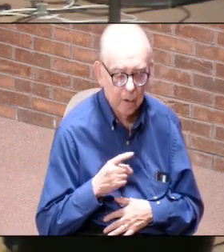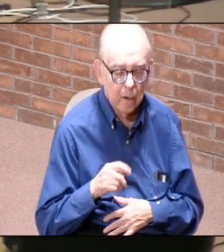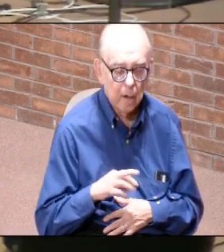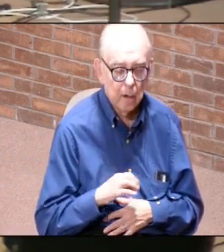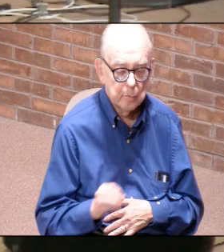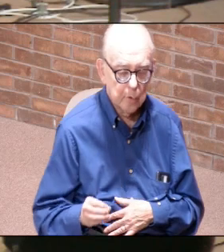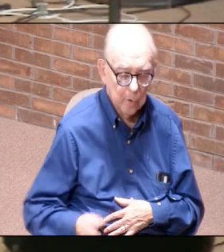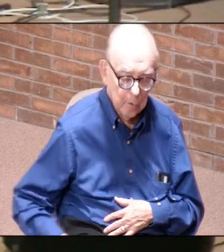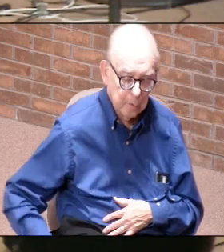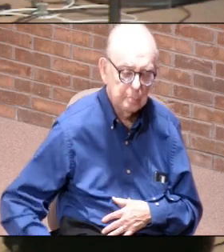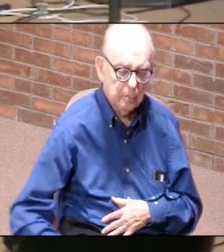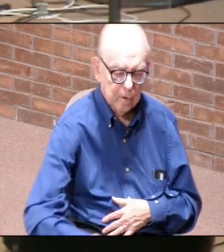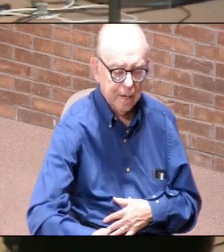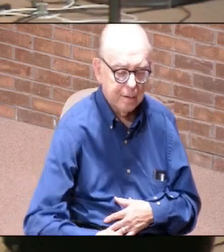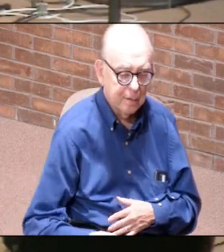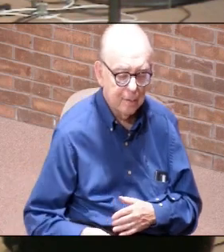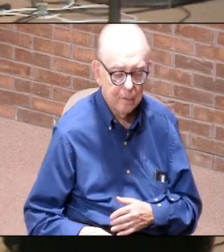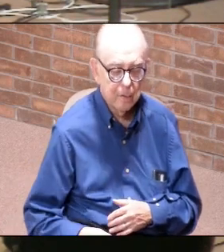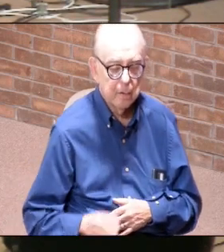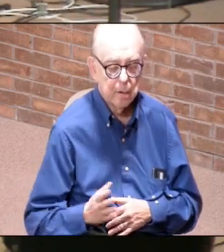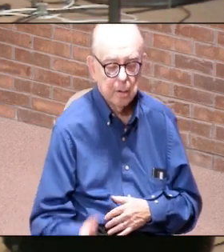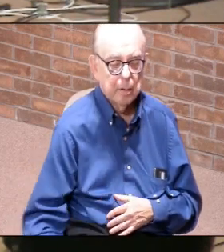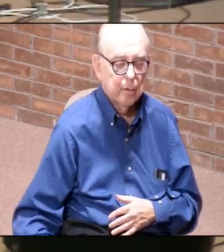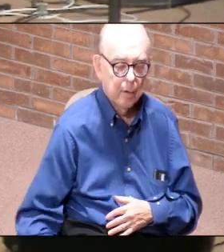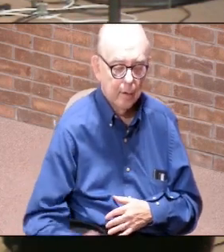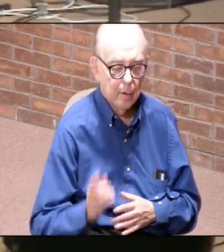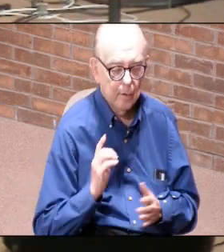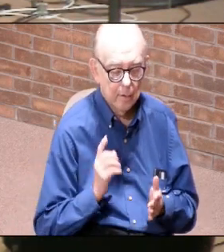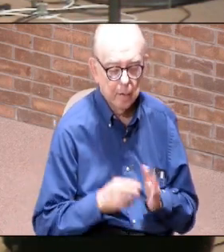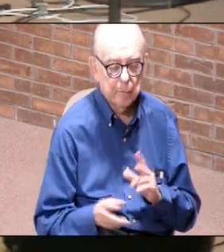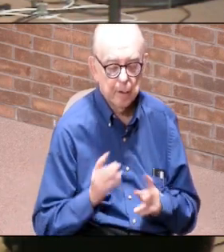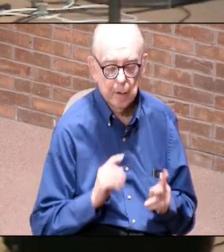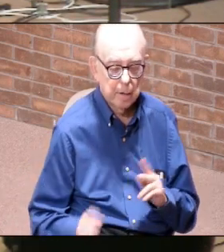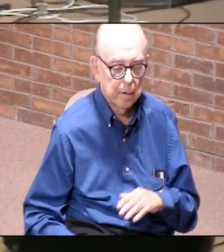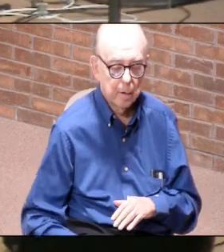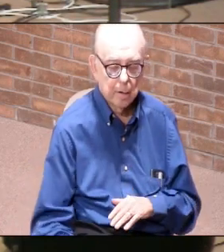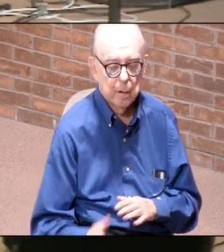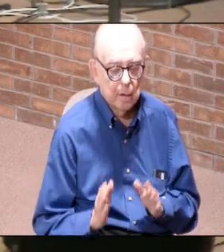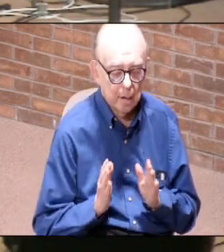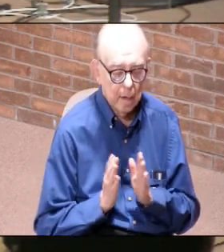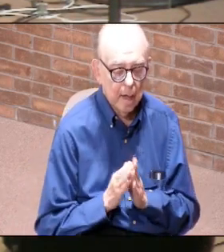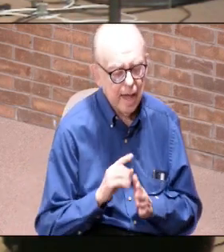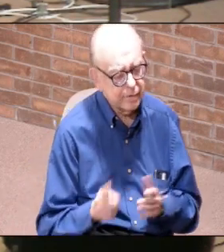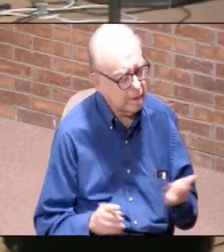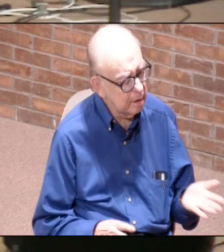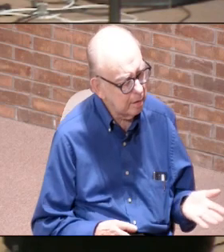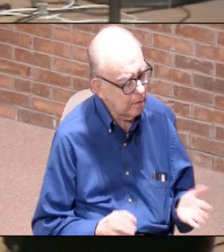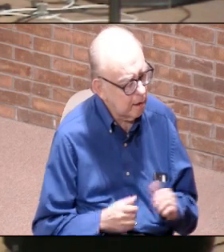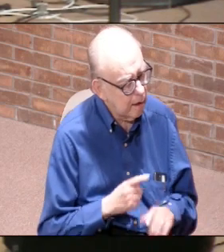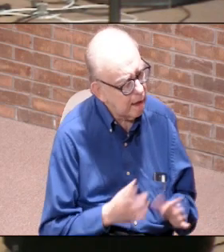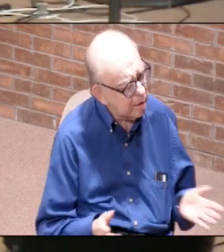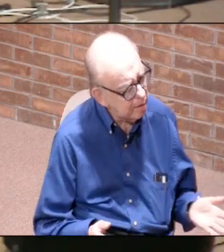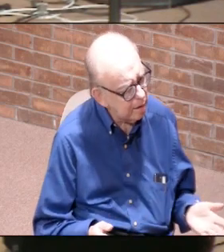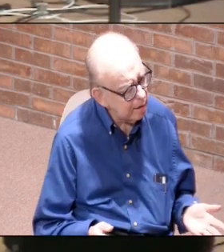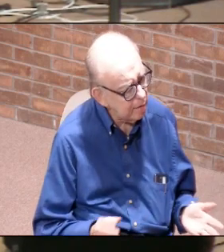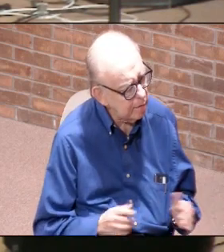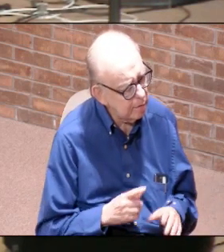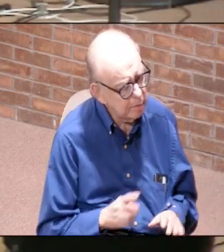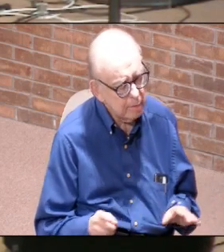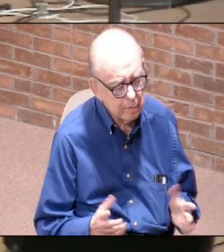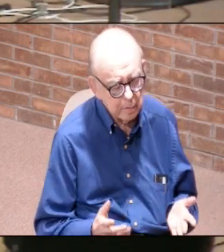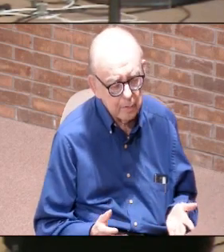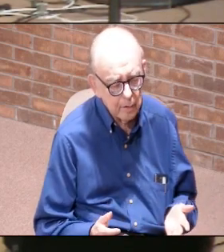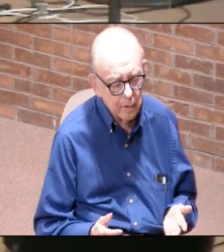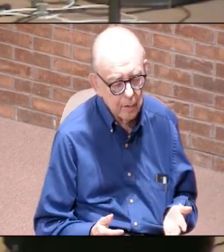ladies' bowling, okay? And they were out there bowling and showing people how to bowl. And they were asking them, they said, how do